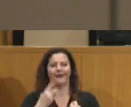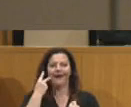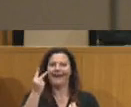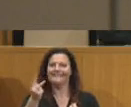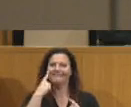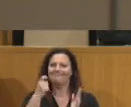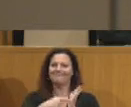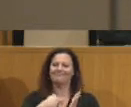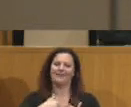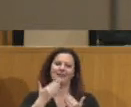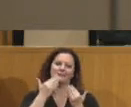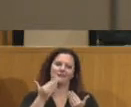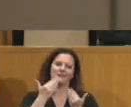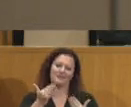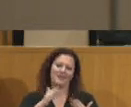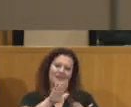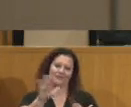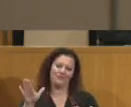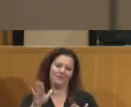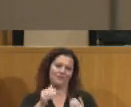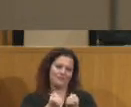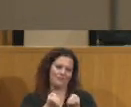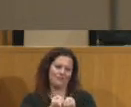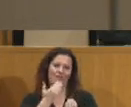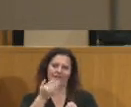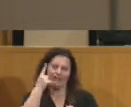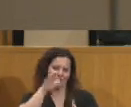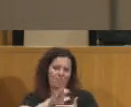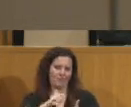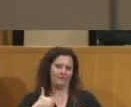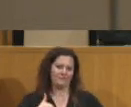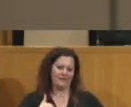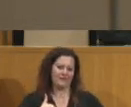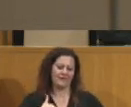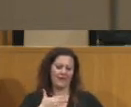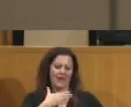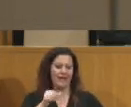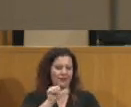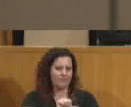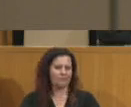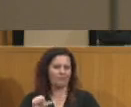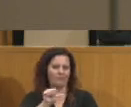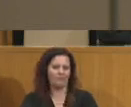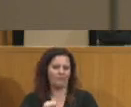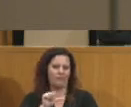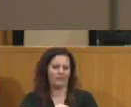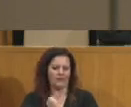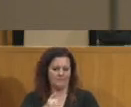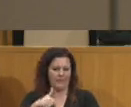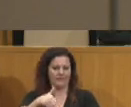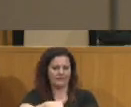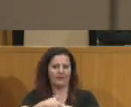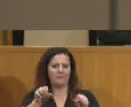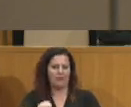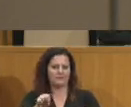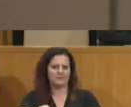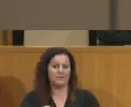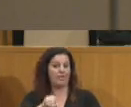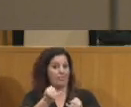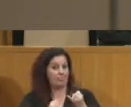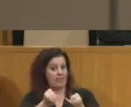been my friend. She drove from D.C., and we've been friends for 40 years. We've been through a lot, and I truly,